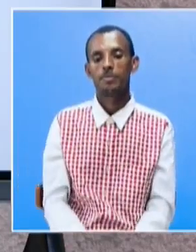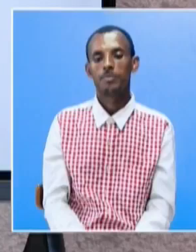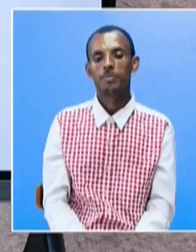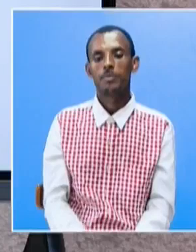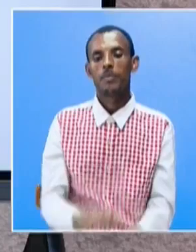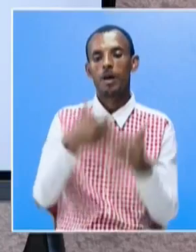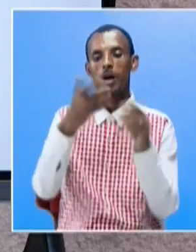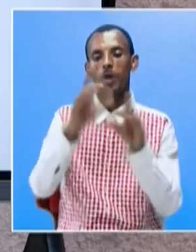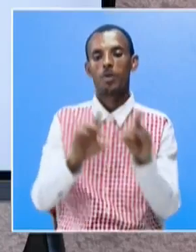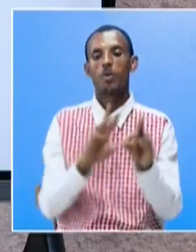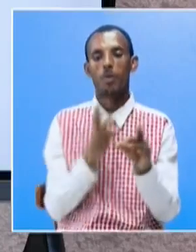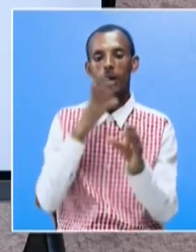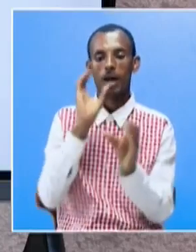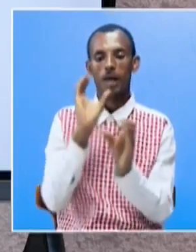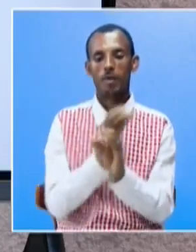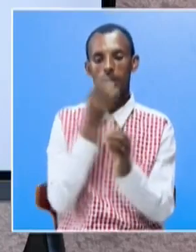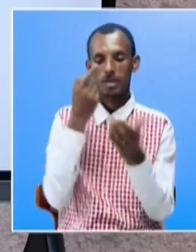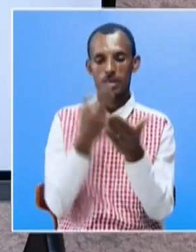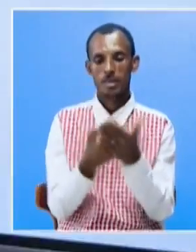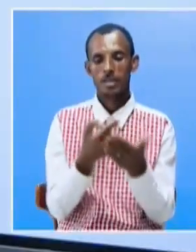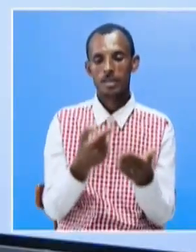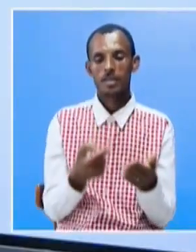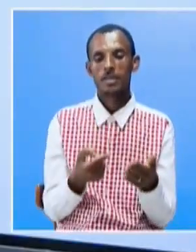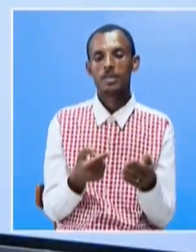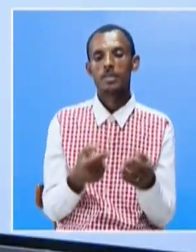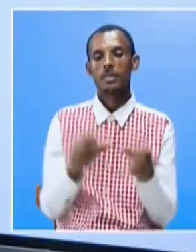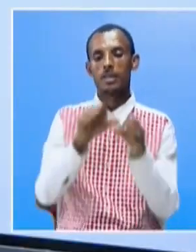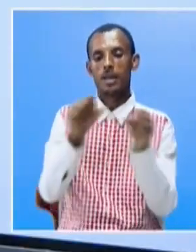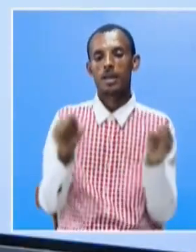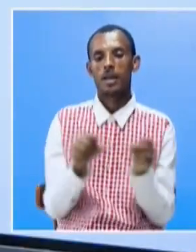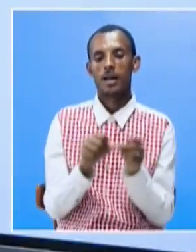How do we calculate the area of this shaded region?